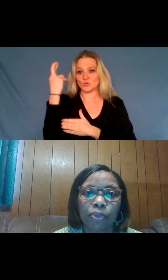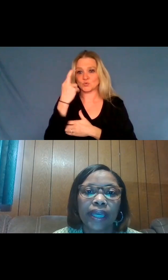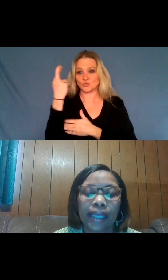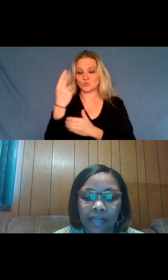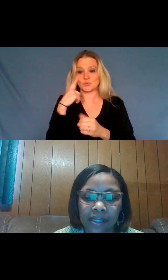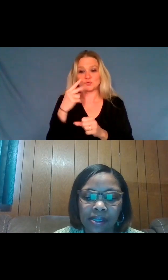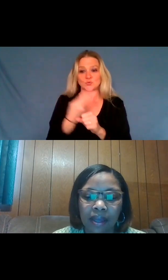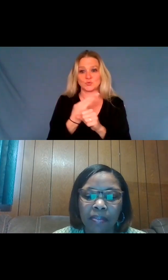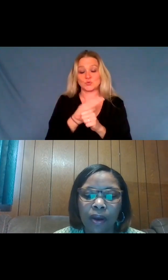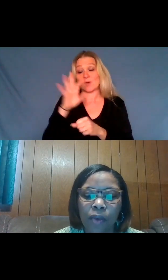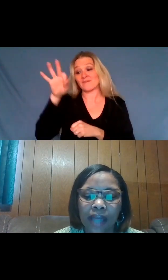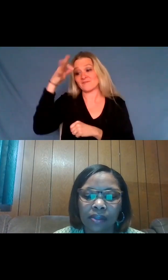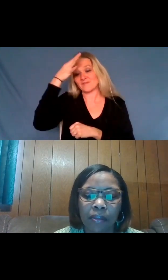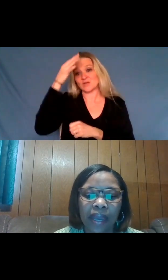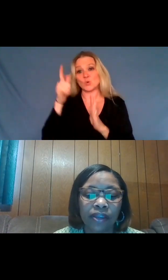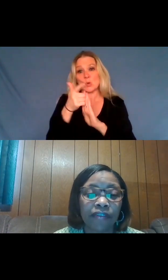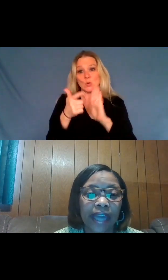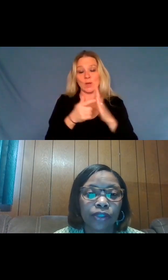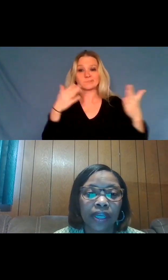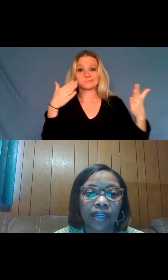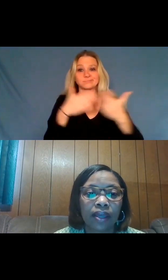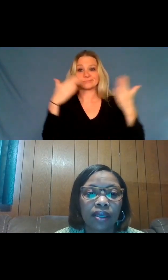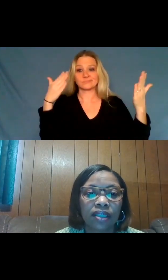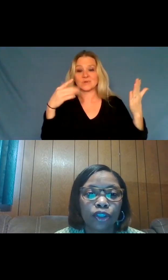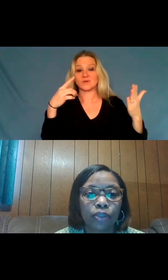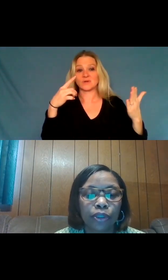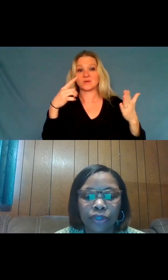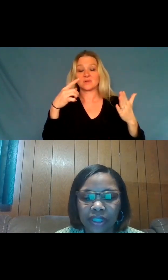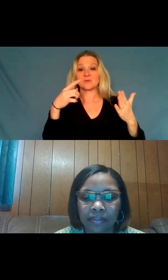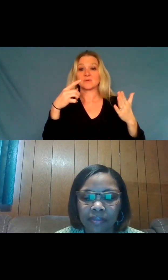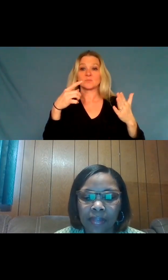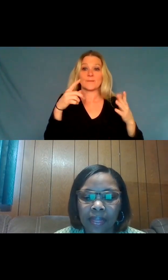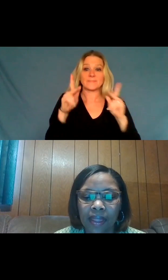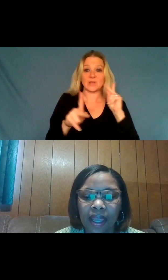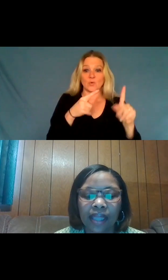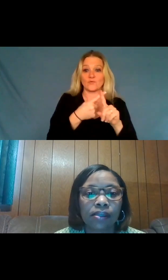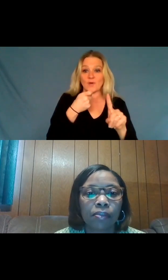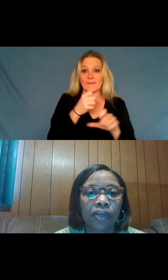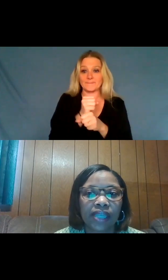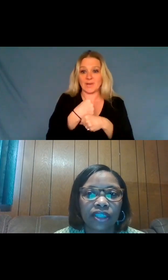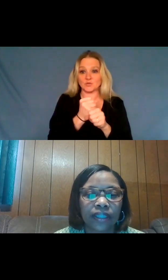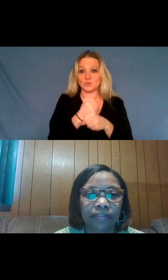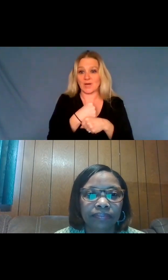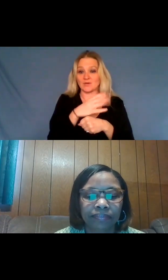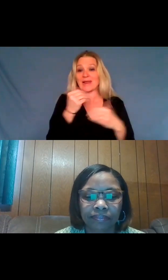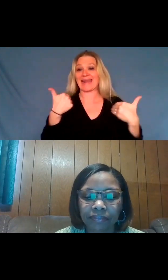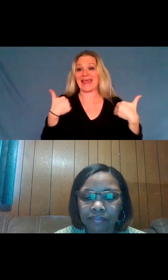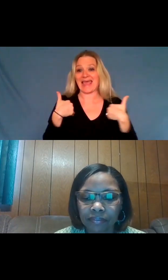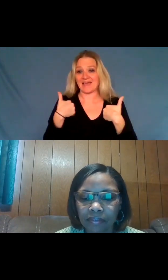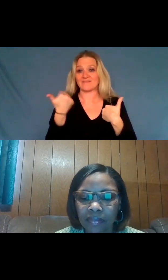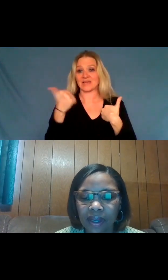law prohibits marijuana's manufacturing, distribution, and possession.